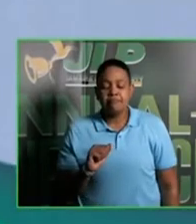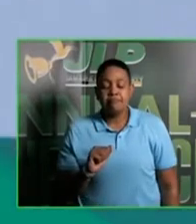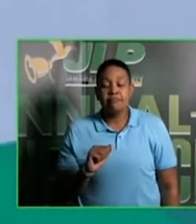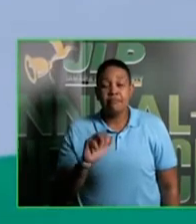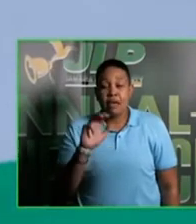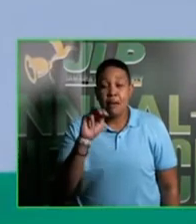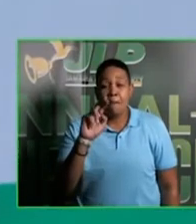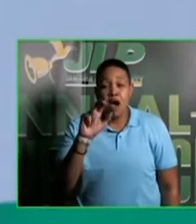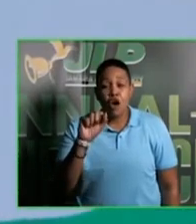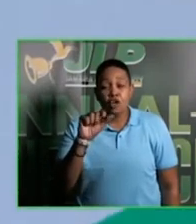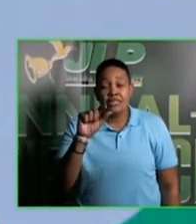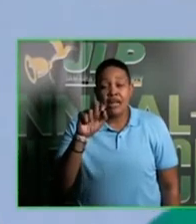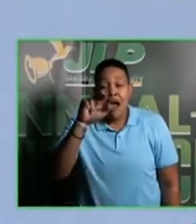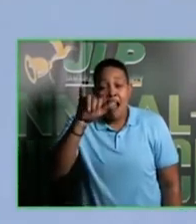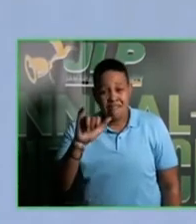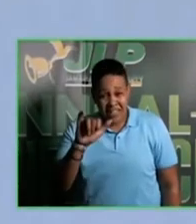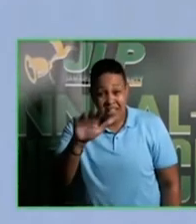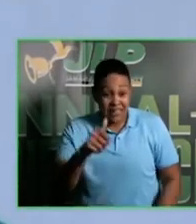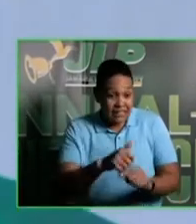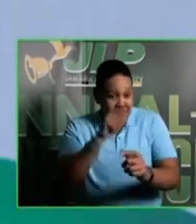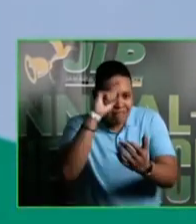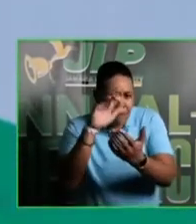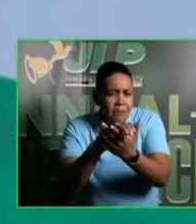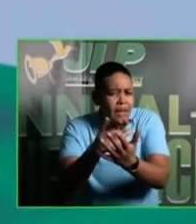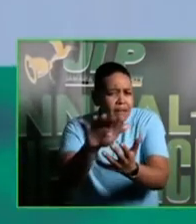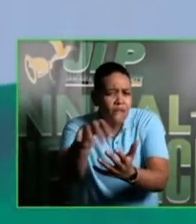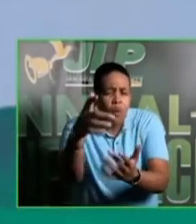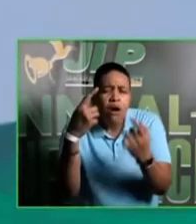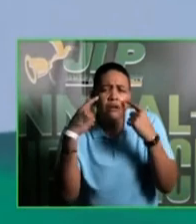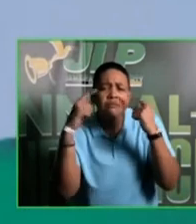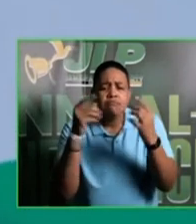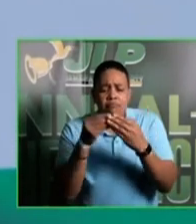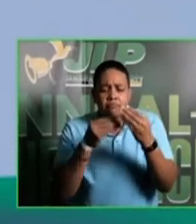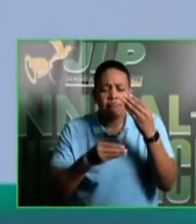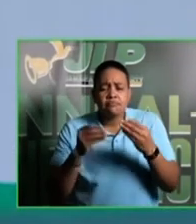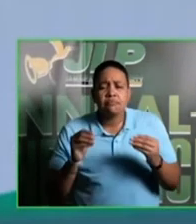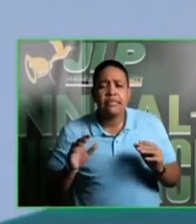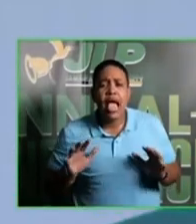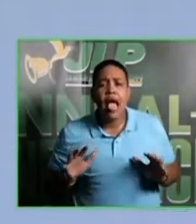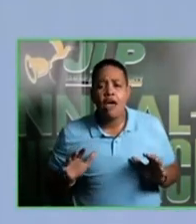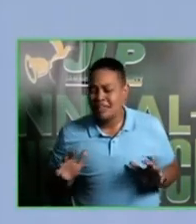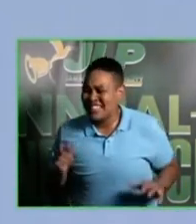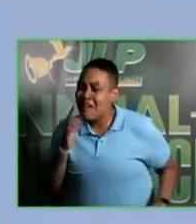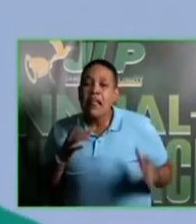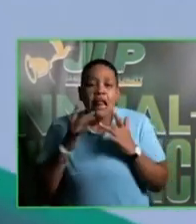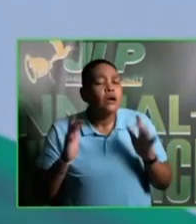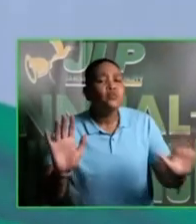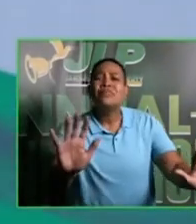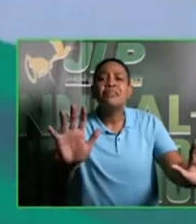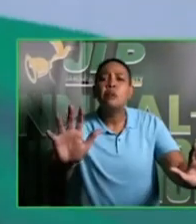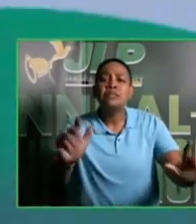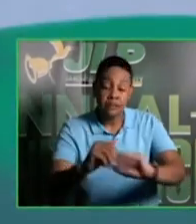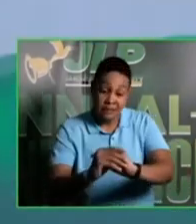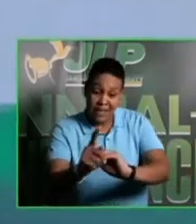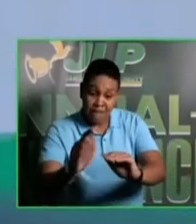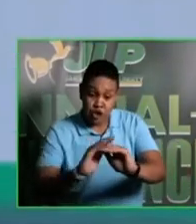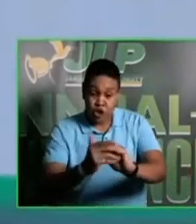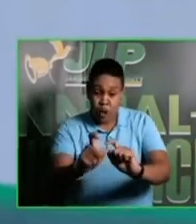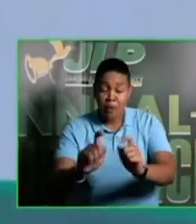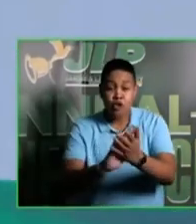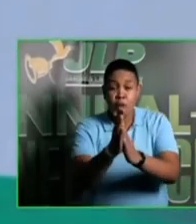Marcus Mazaya Garvey, believed in achieving economic independence. He said, Jamaica should become